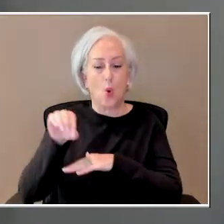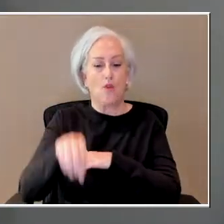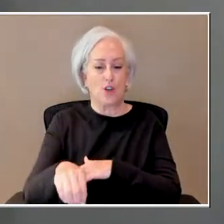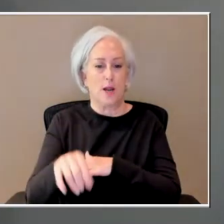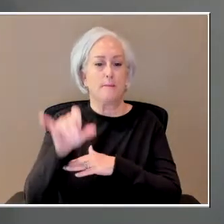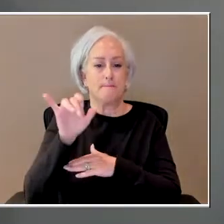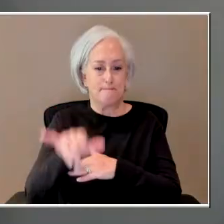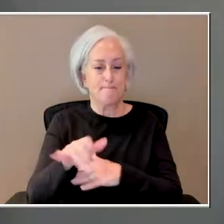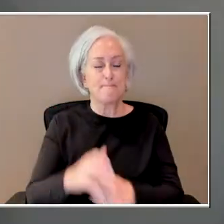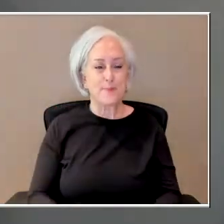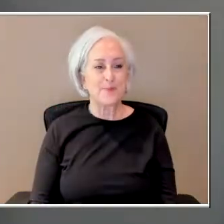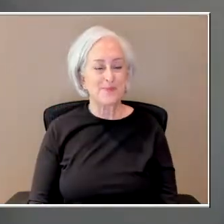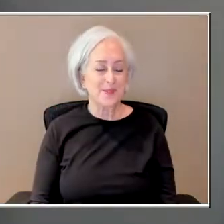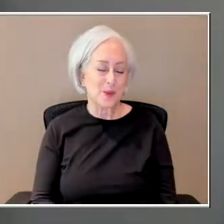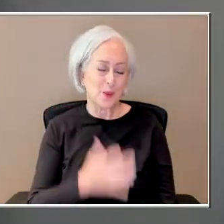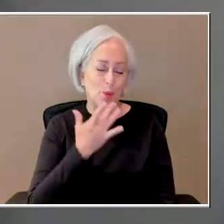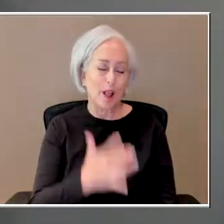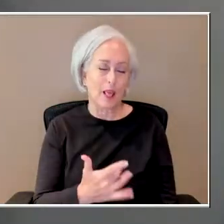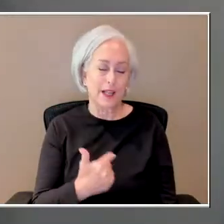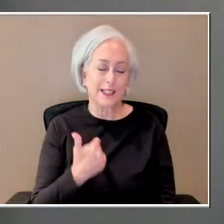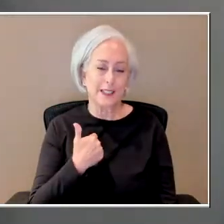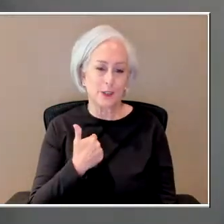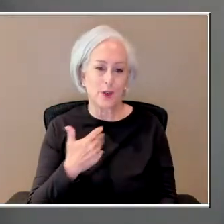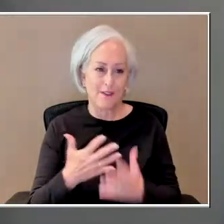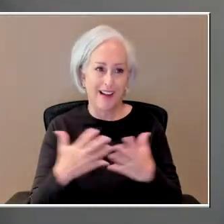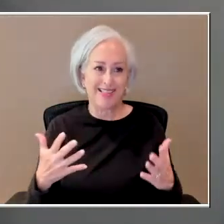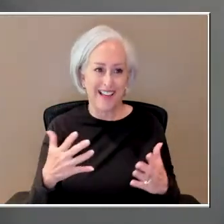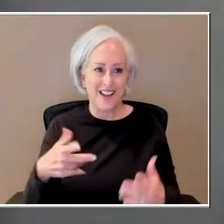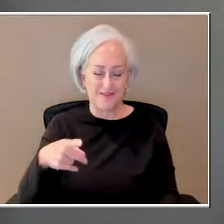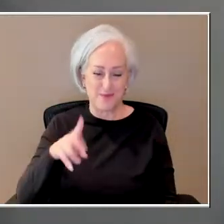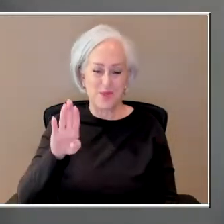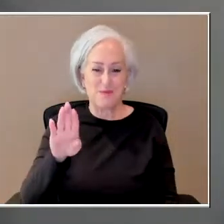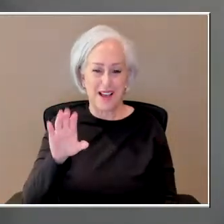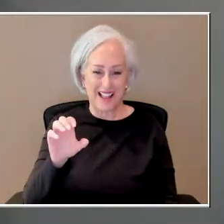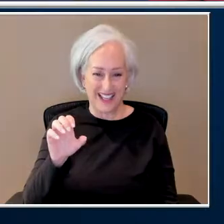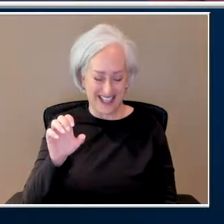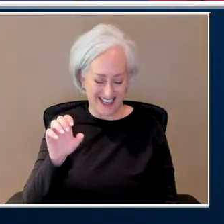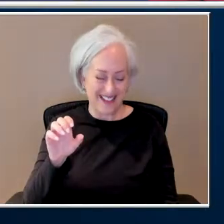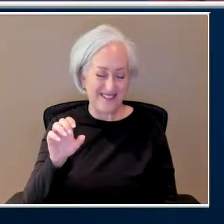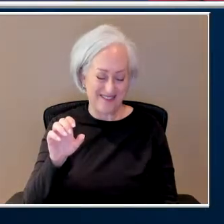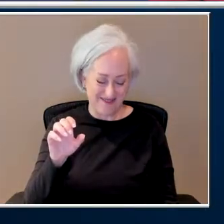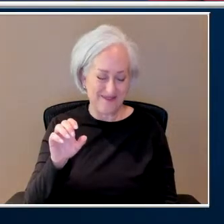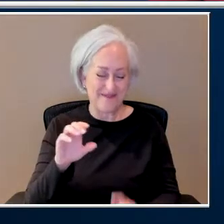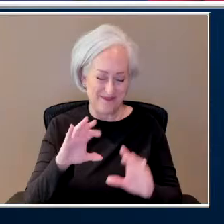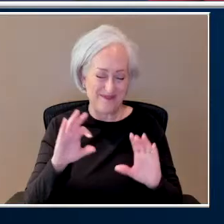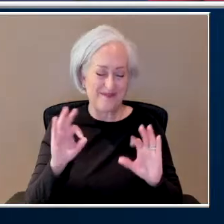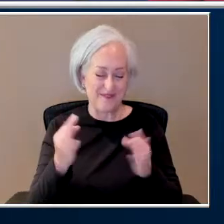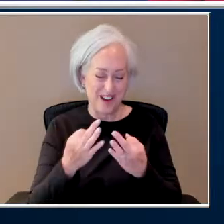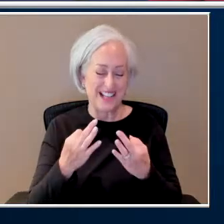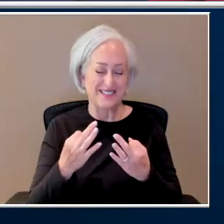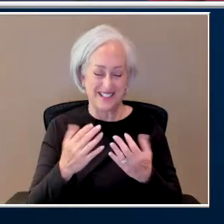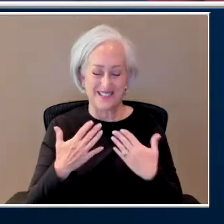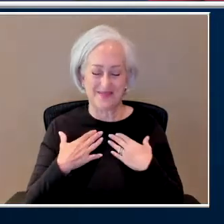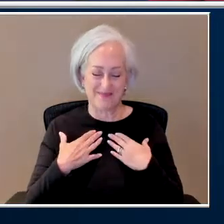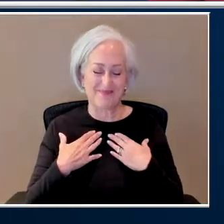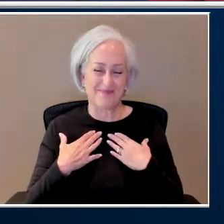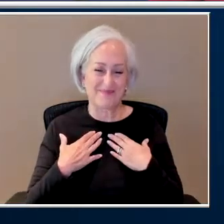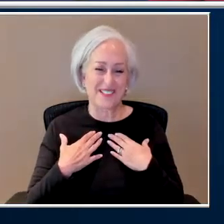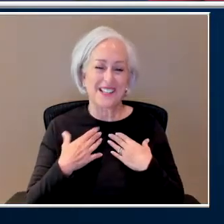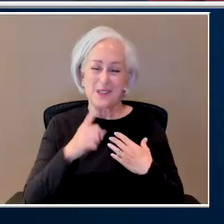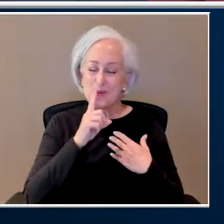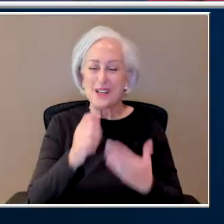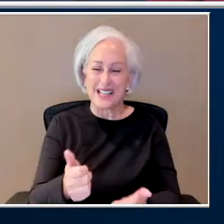yeah, we're fortunate to have a lot of prune belly family friends. Oh, I bet it's really helpful and inspiring to connect with